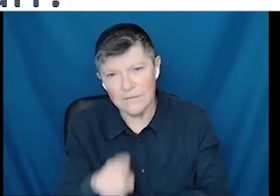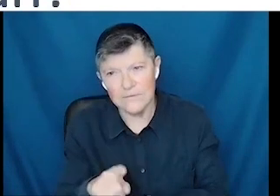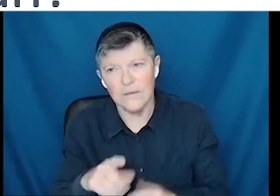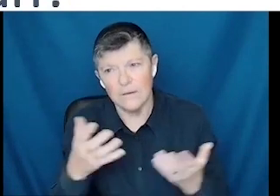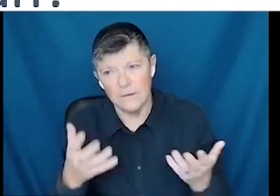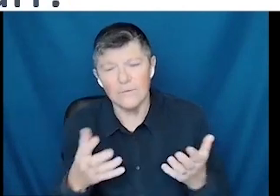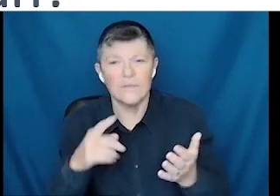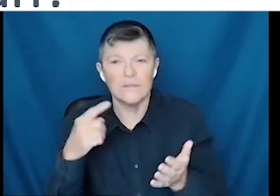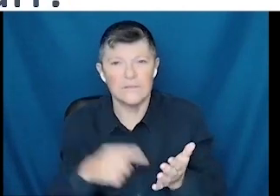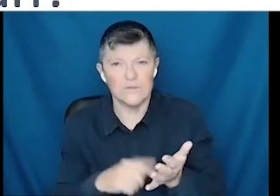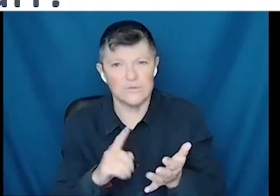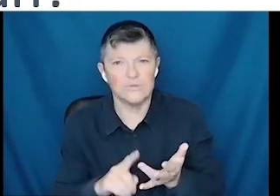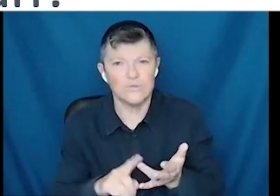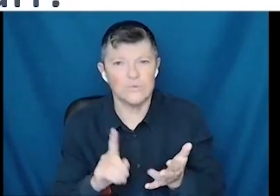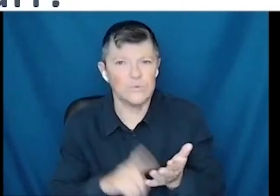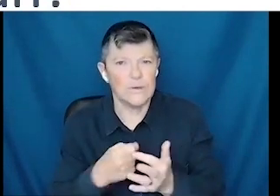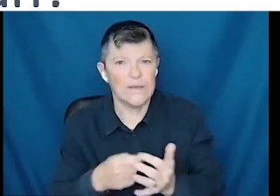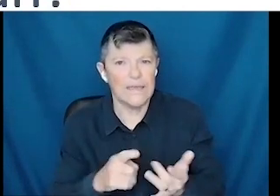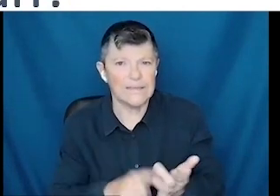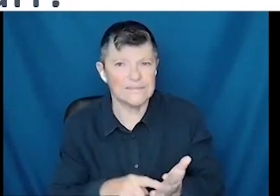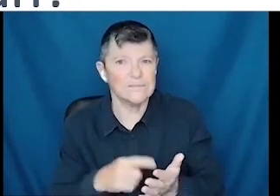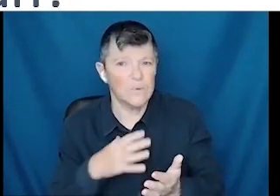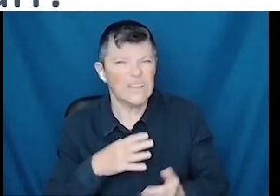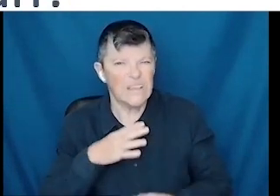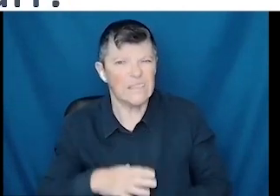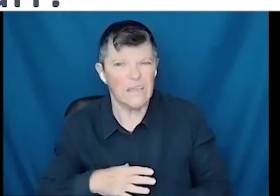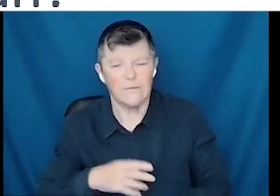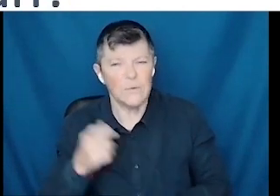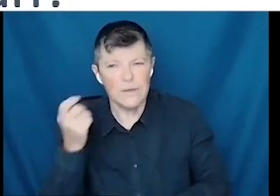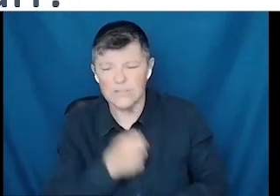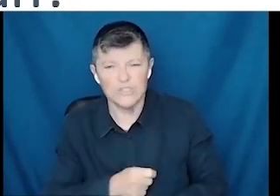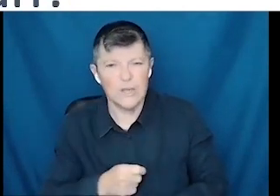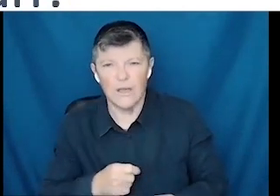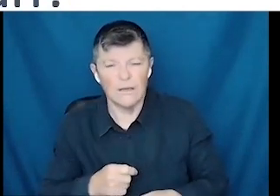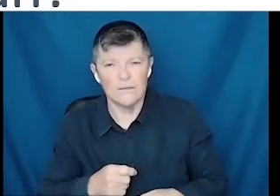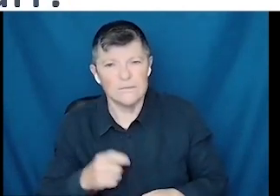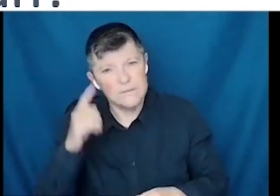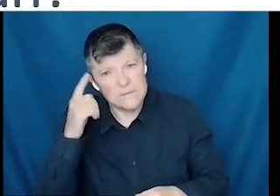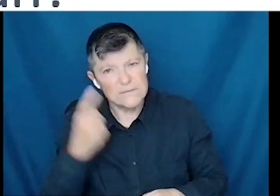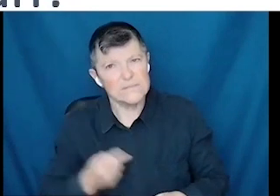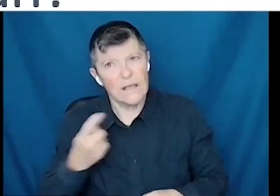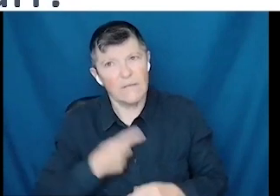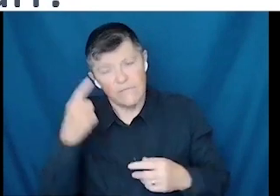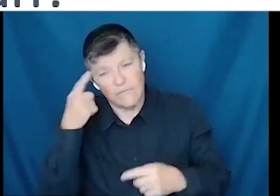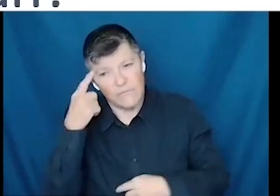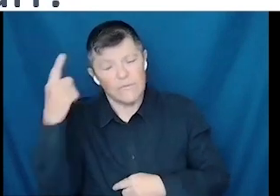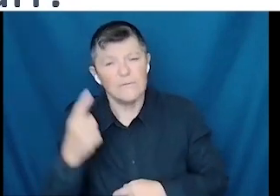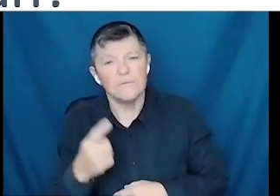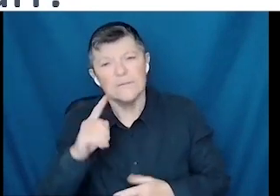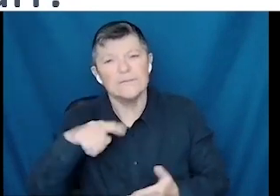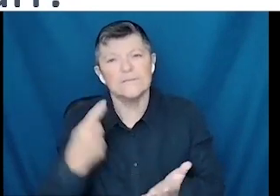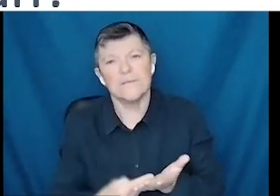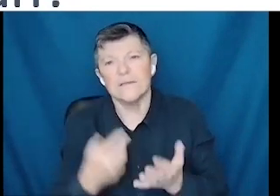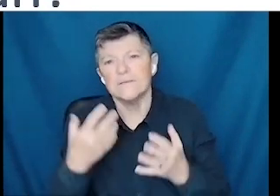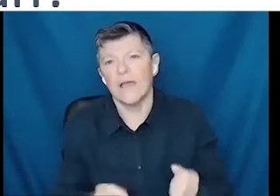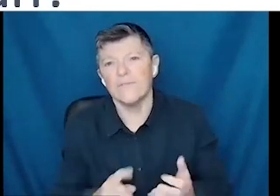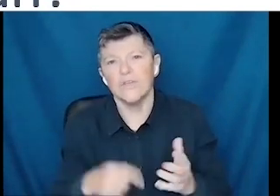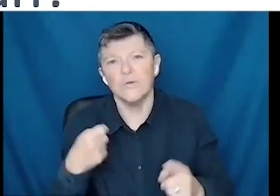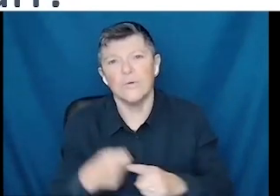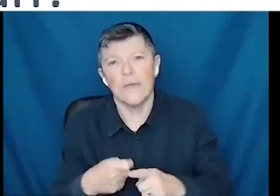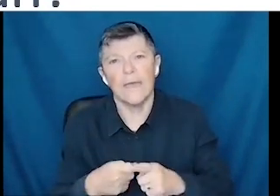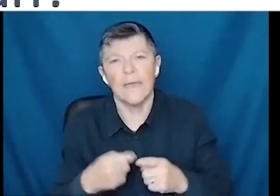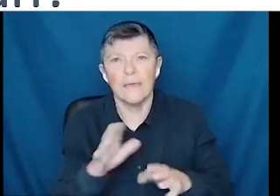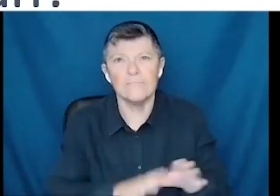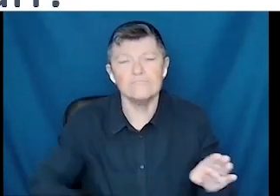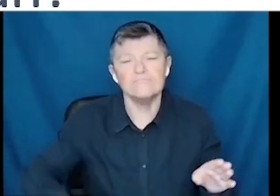not just a brainchild of ours, we decided to conduct a UK-wide survey with